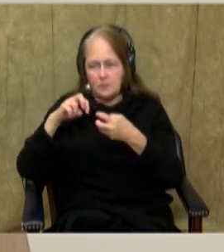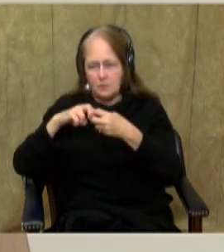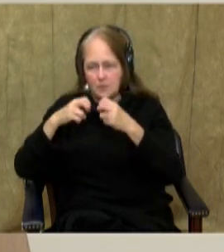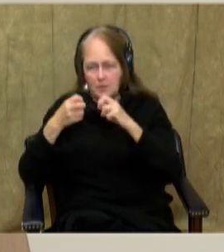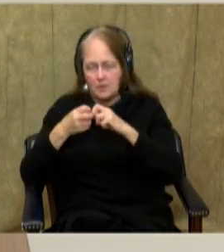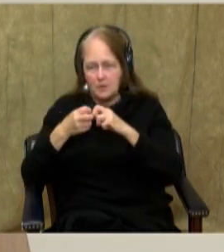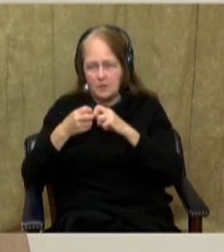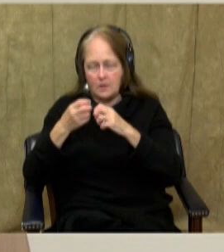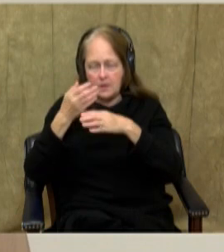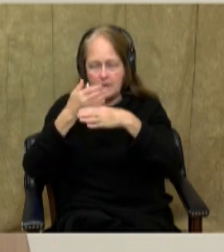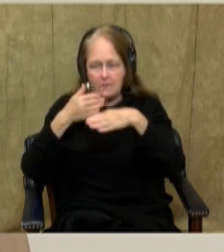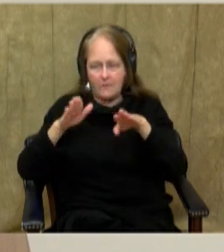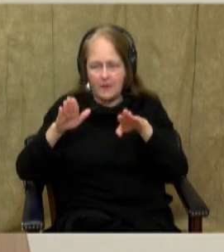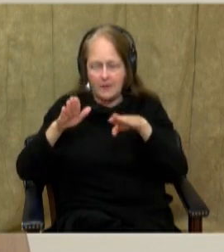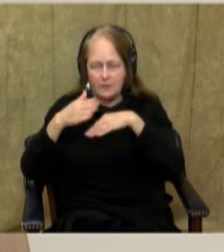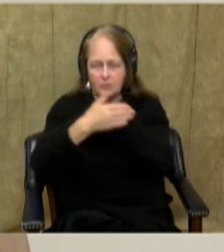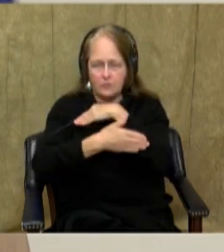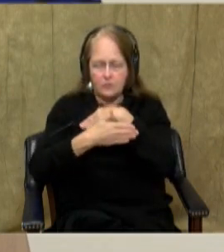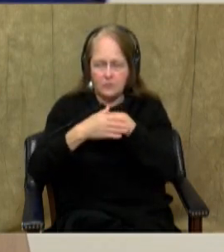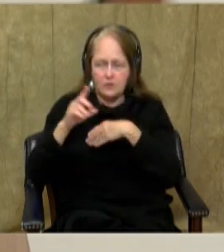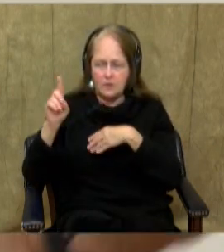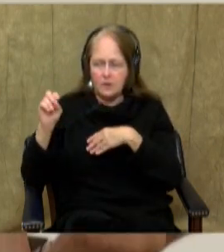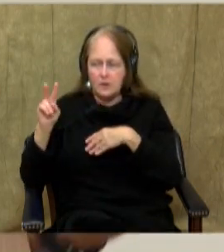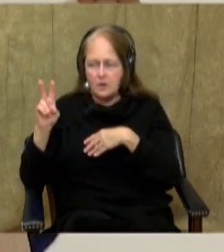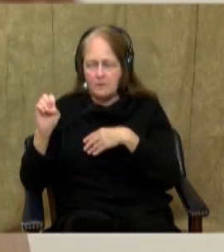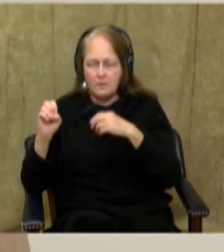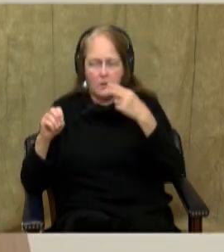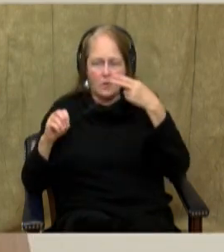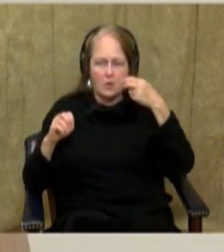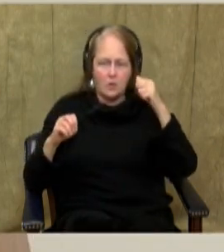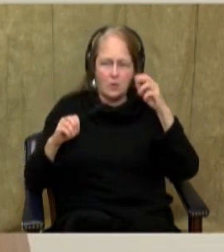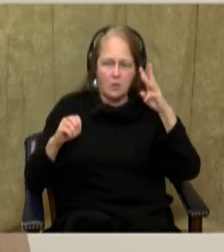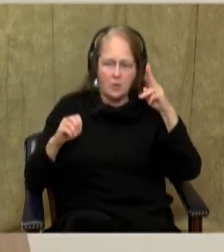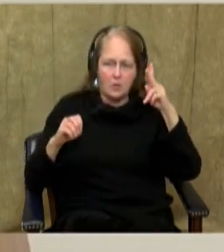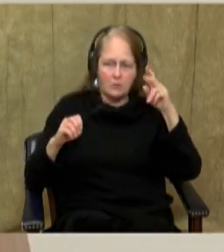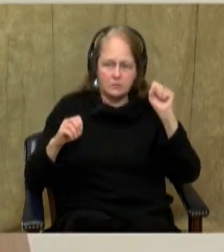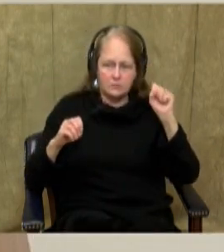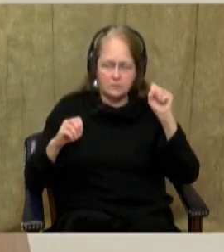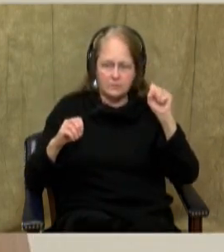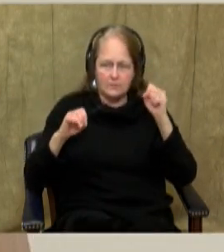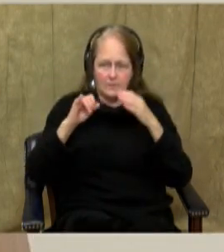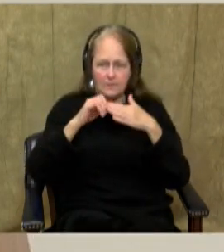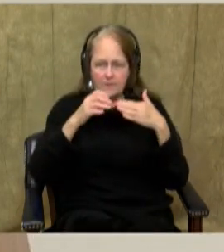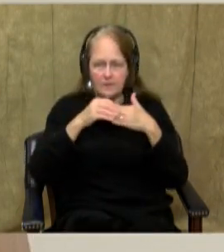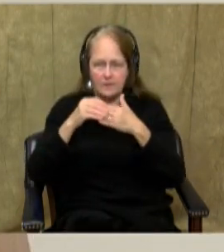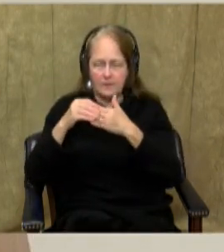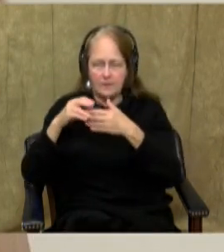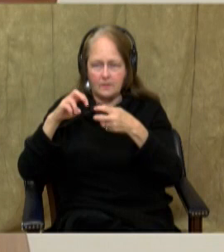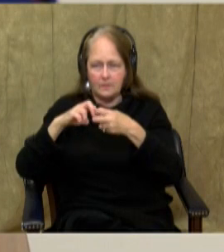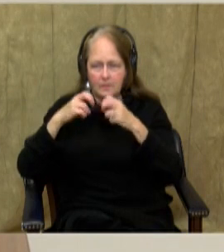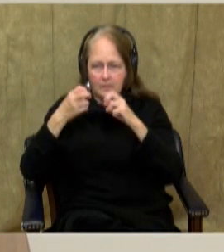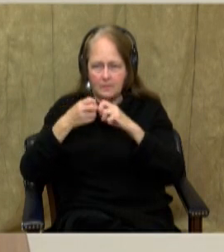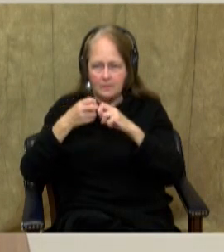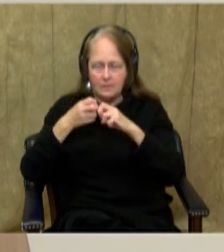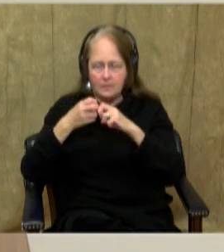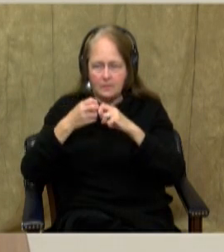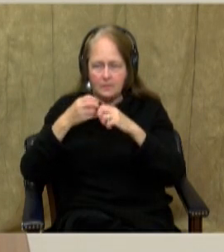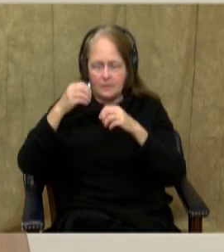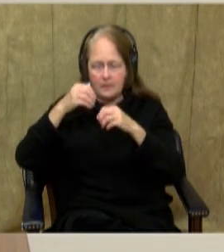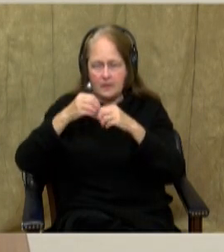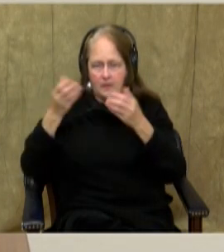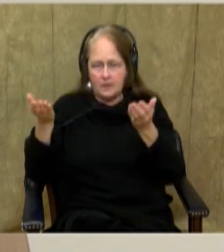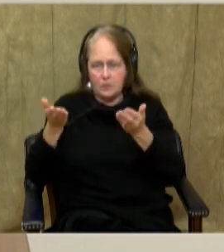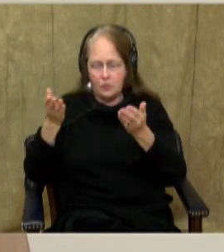got a divide in the country. We've got our doves, we got our hawks. And that led to some problems